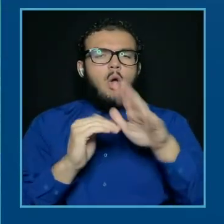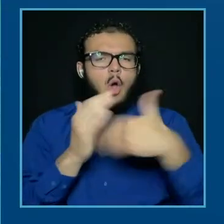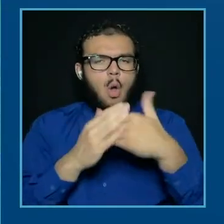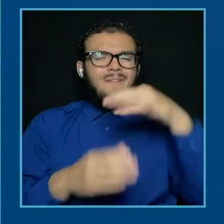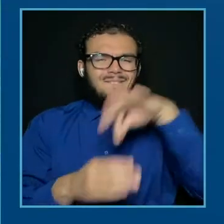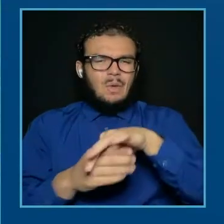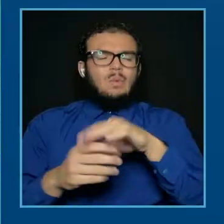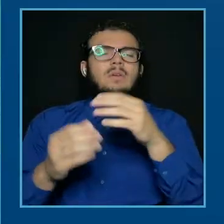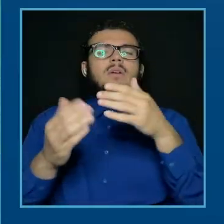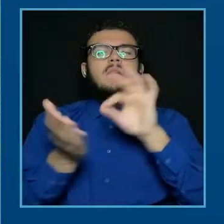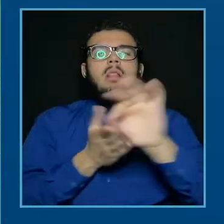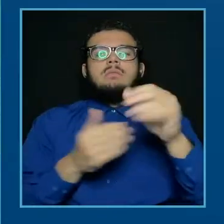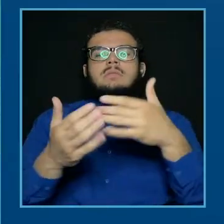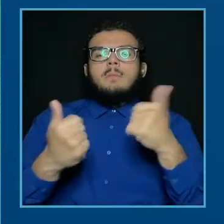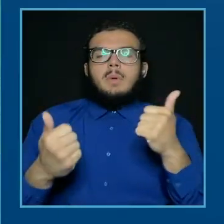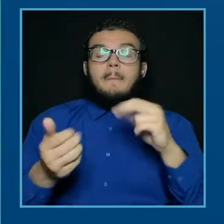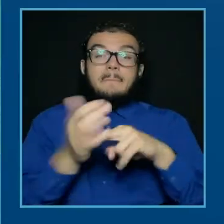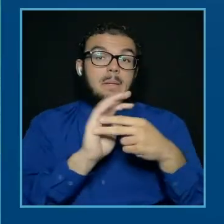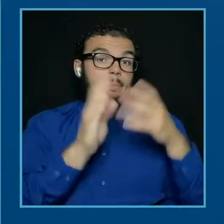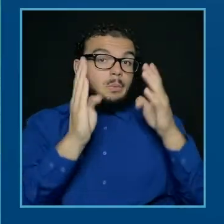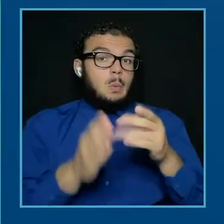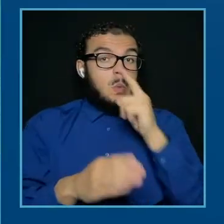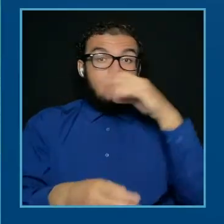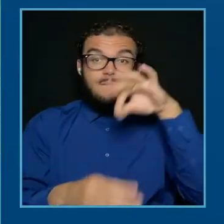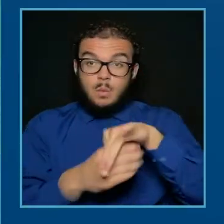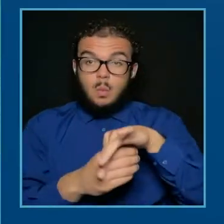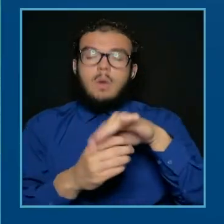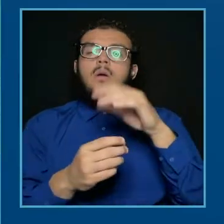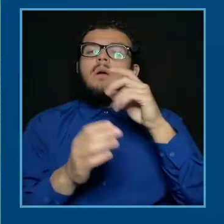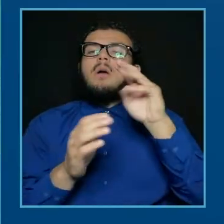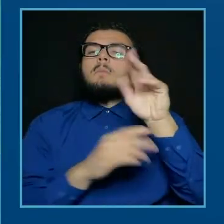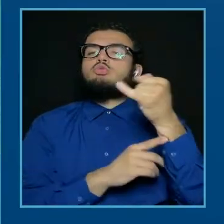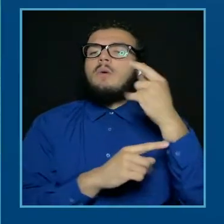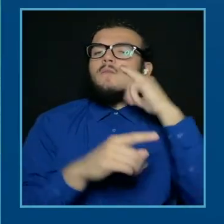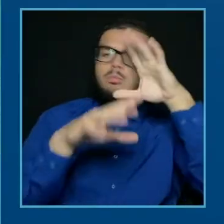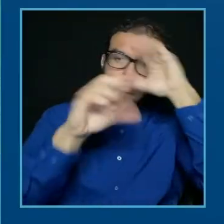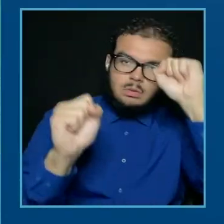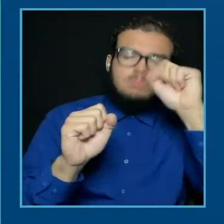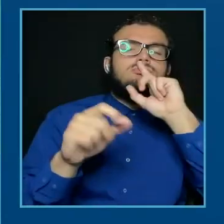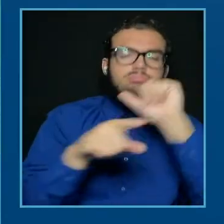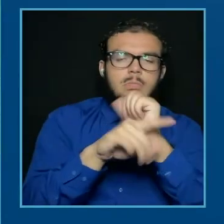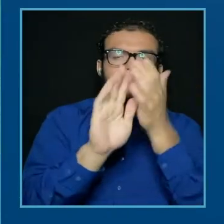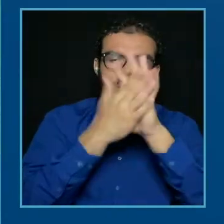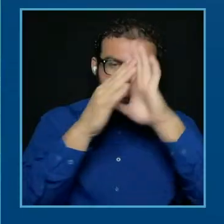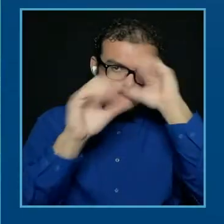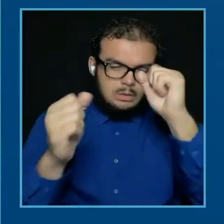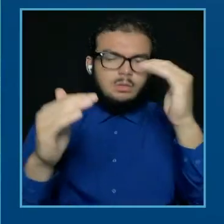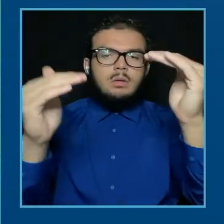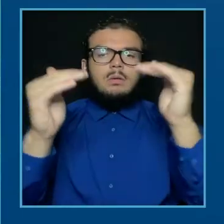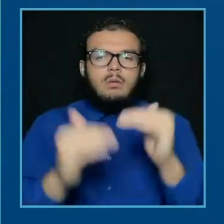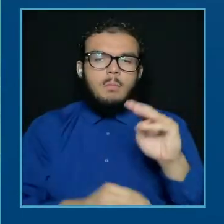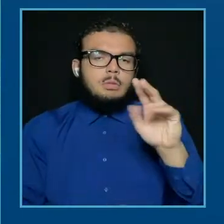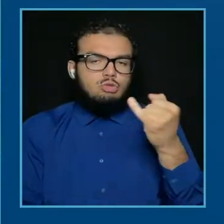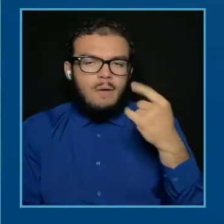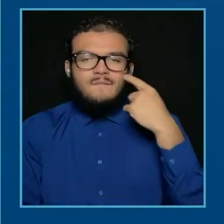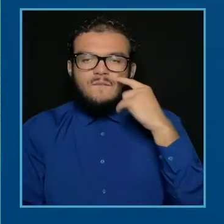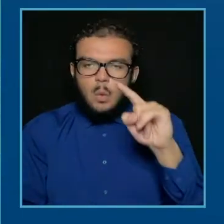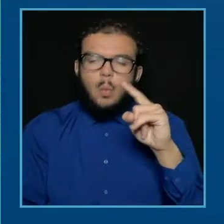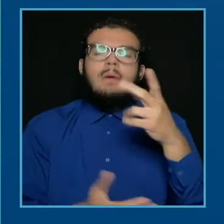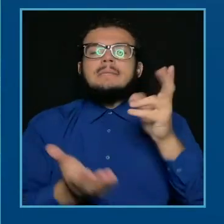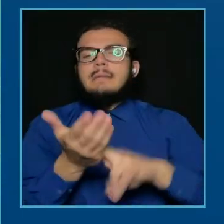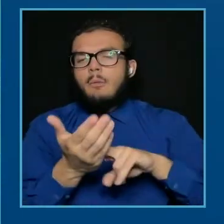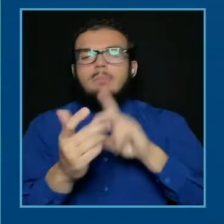separately. So the person who gets the majority for president becomes president. The person who gets the majority for secretary